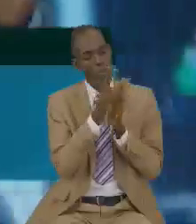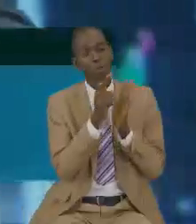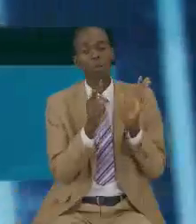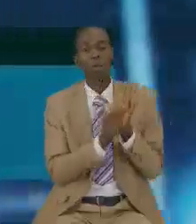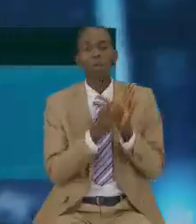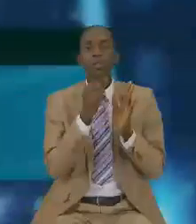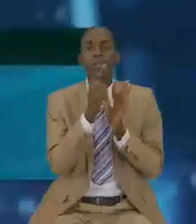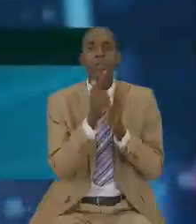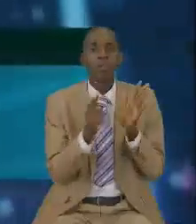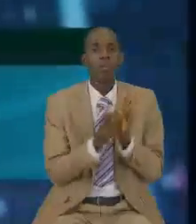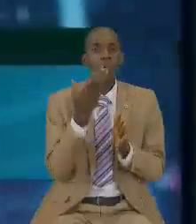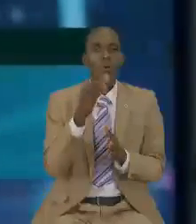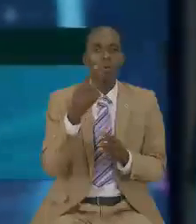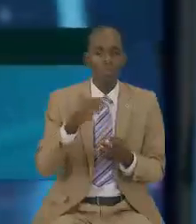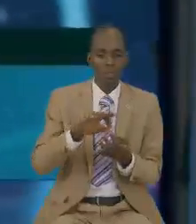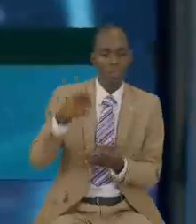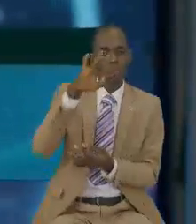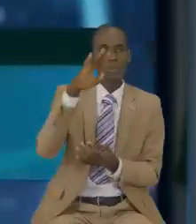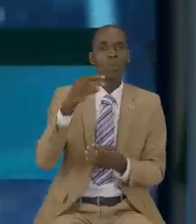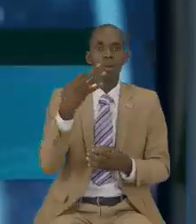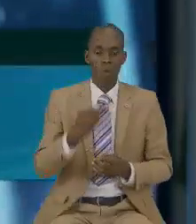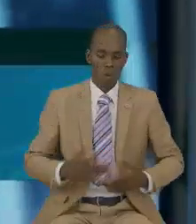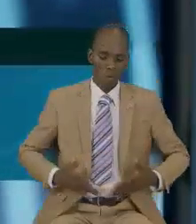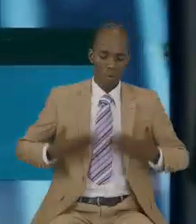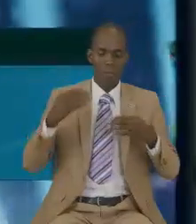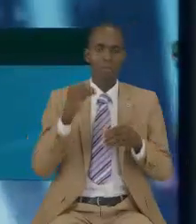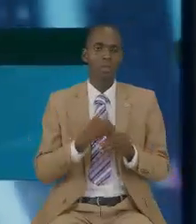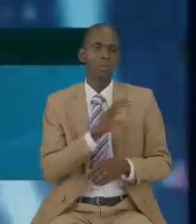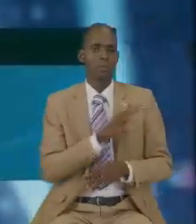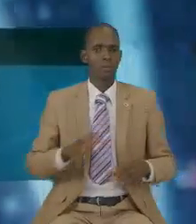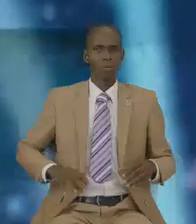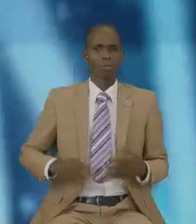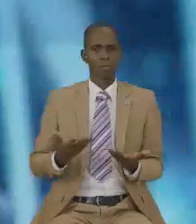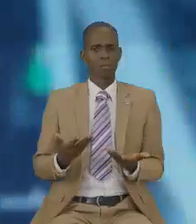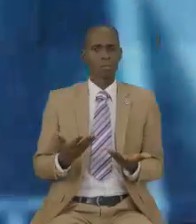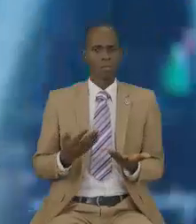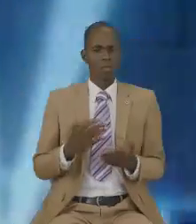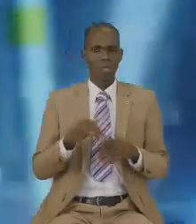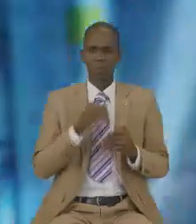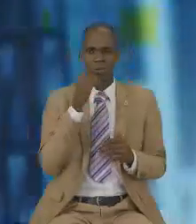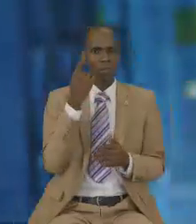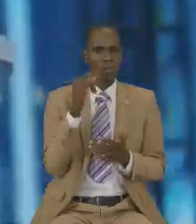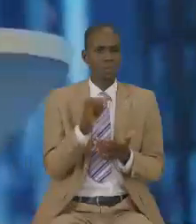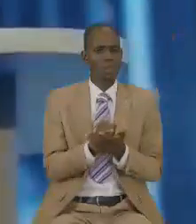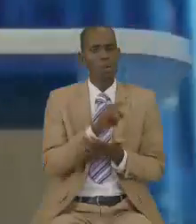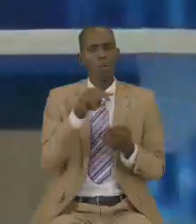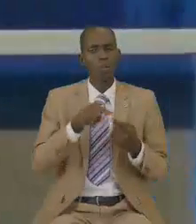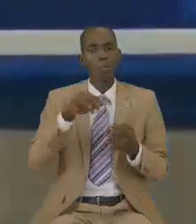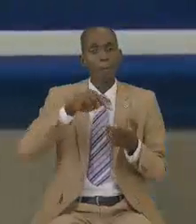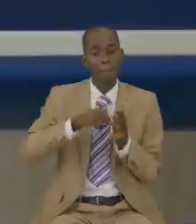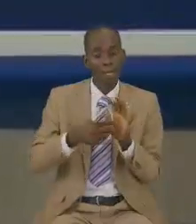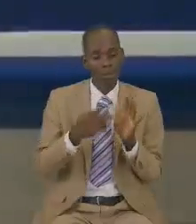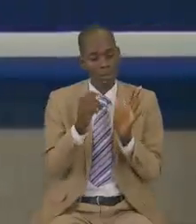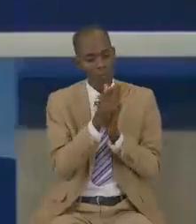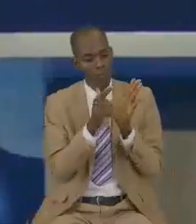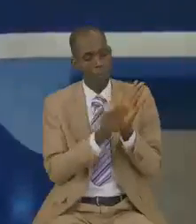the law of the spirit of life in Christ. How do I understand that? Now, when it says the law, there are